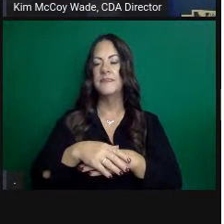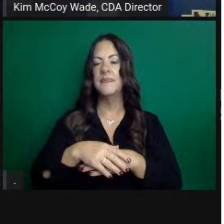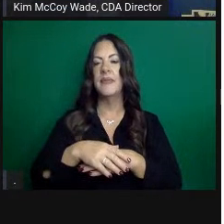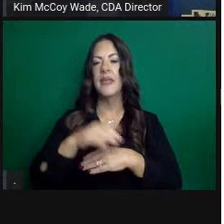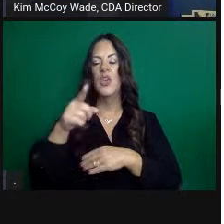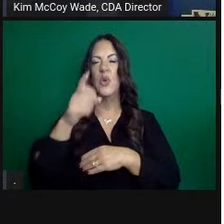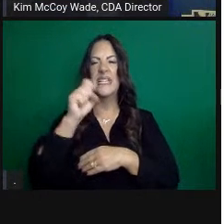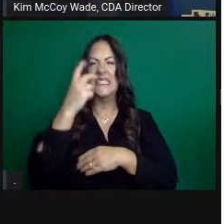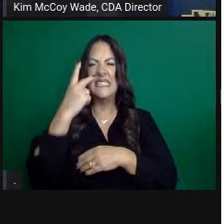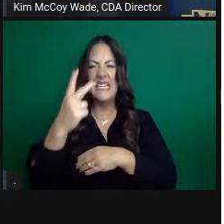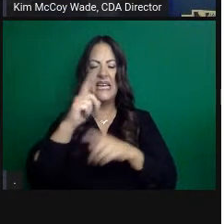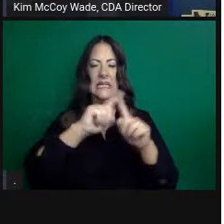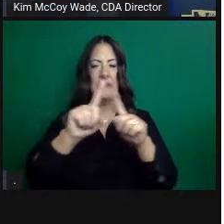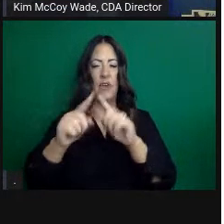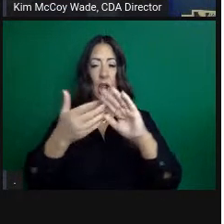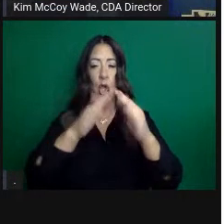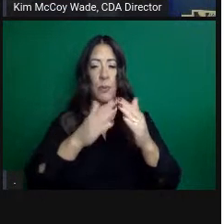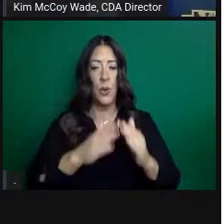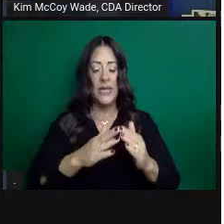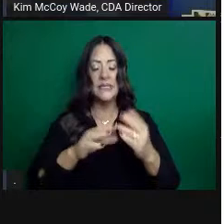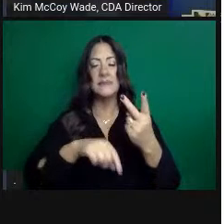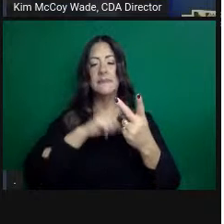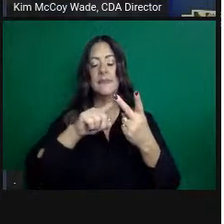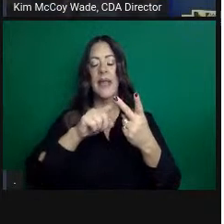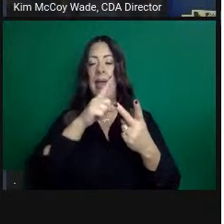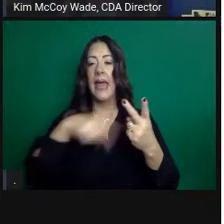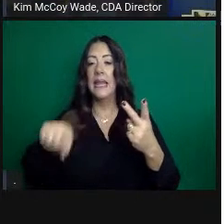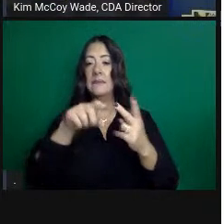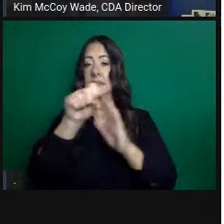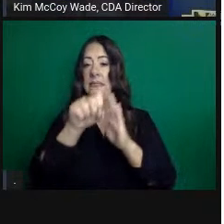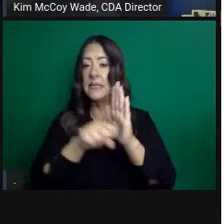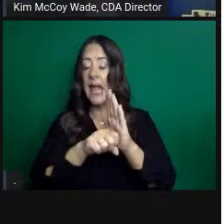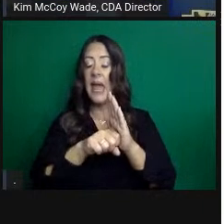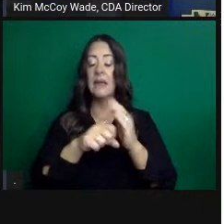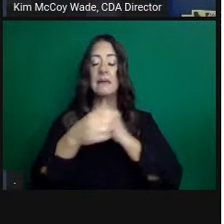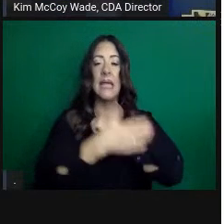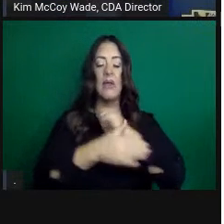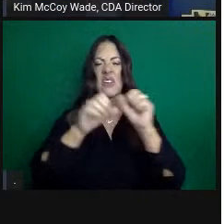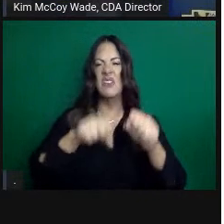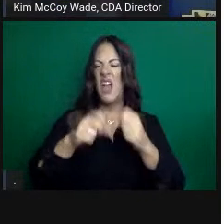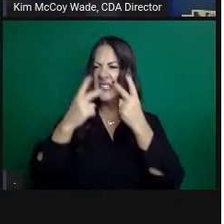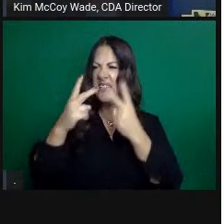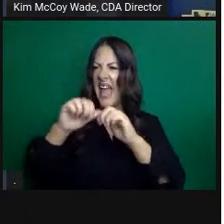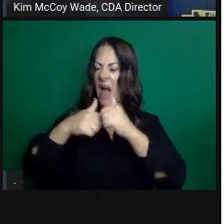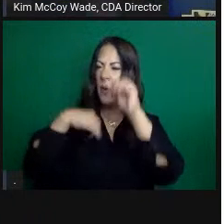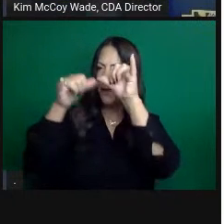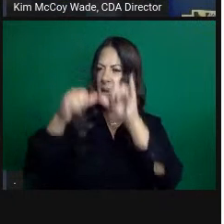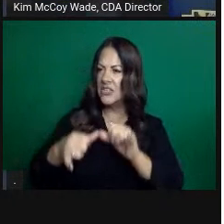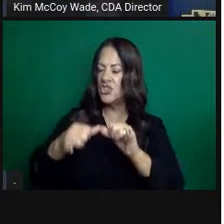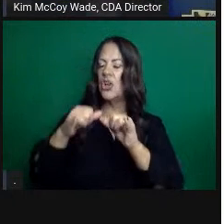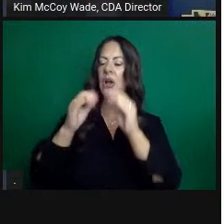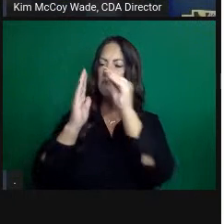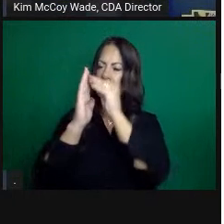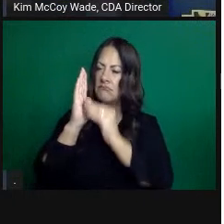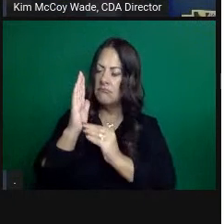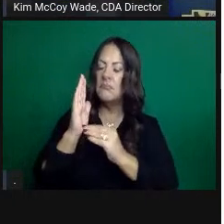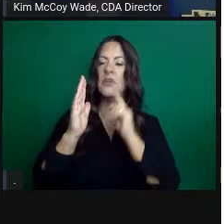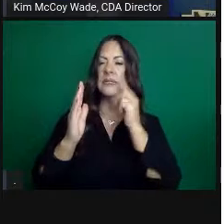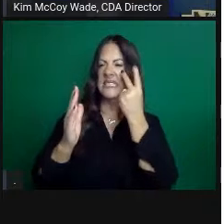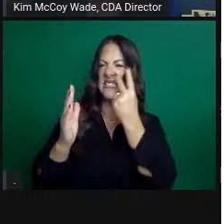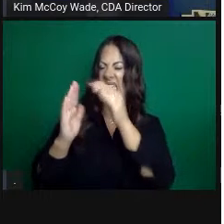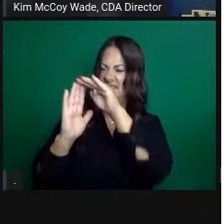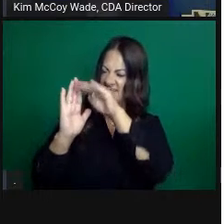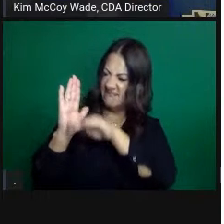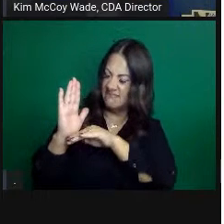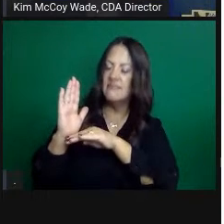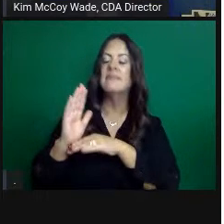and by different communities, measure our progress. And as the team says, we aim to be transparent and accountable. and